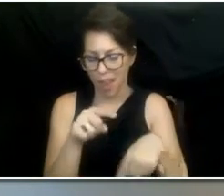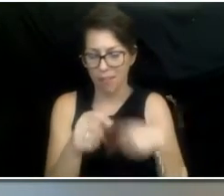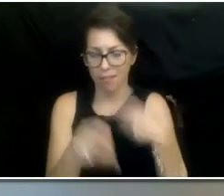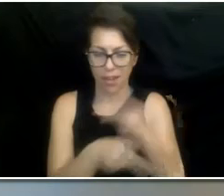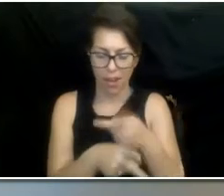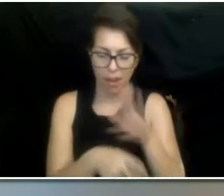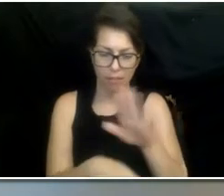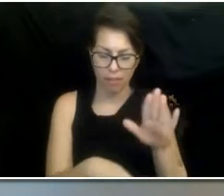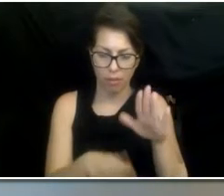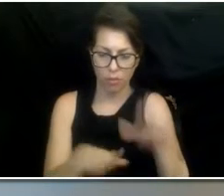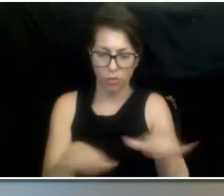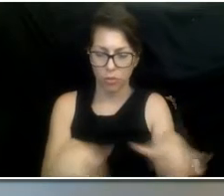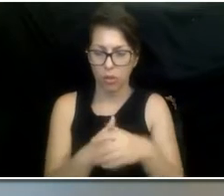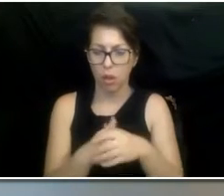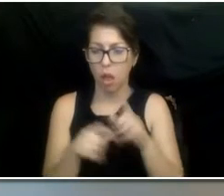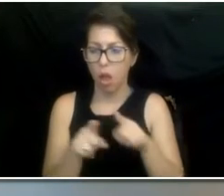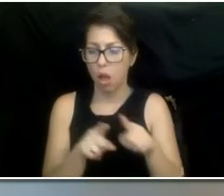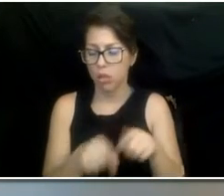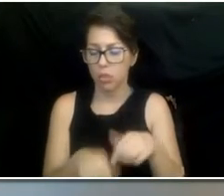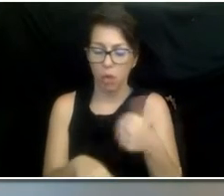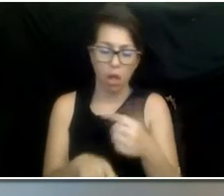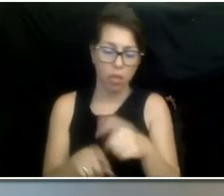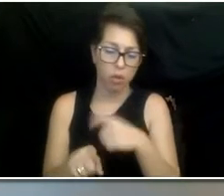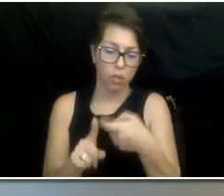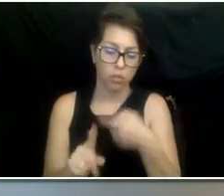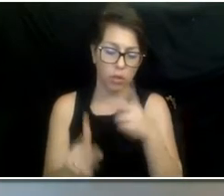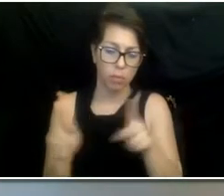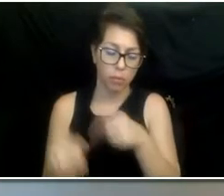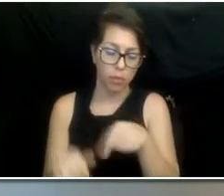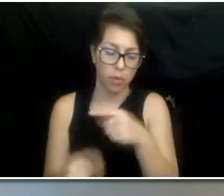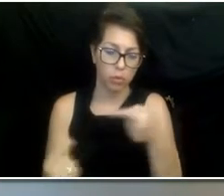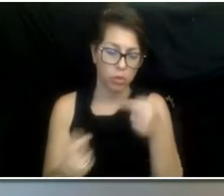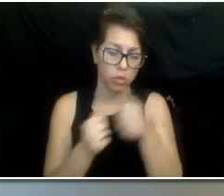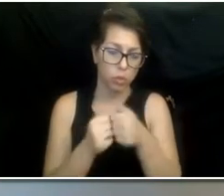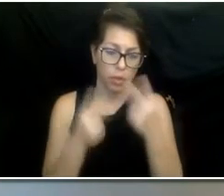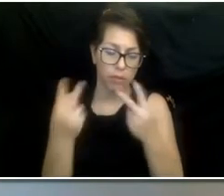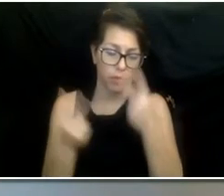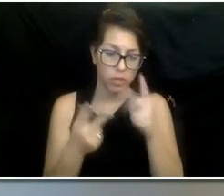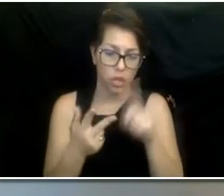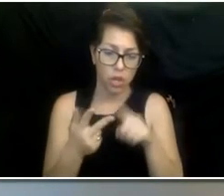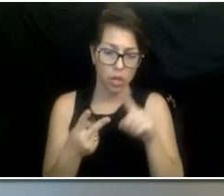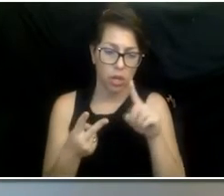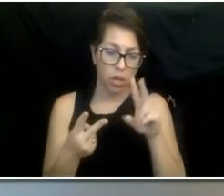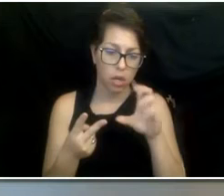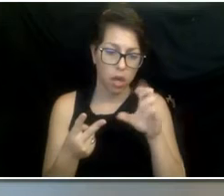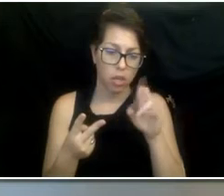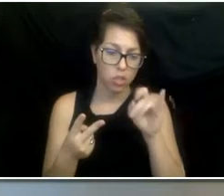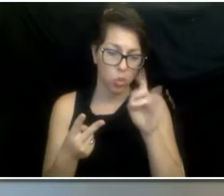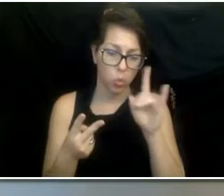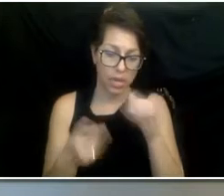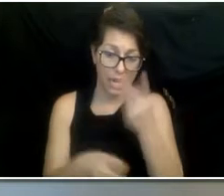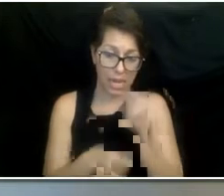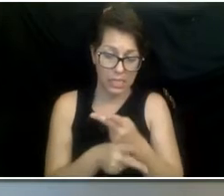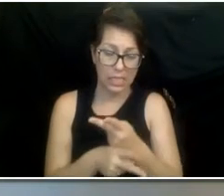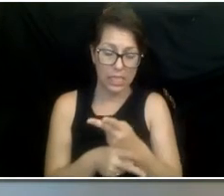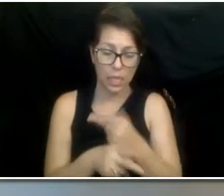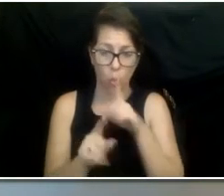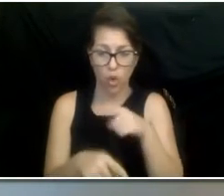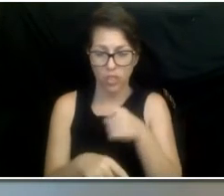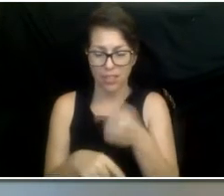have enough access to the courts right now we're responding we're calling everybody back but we cannot provide Legal